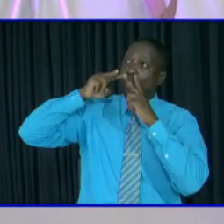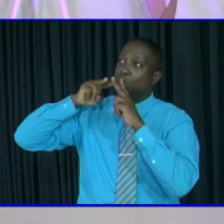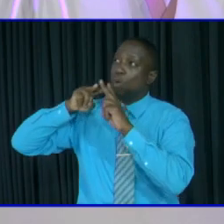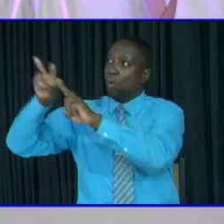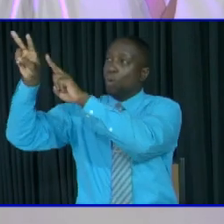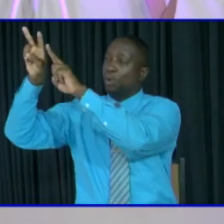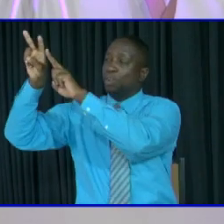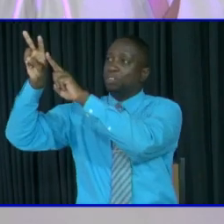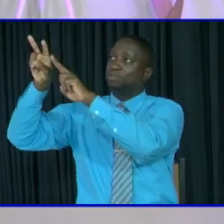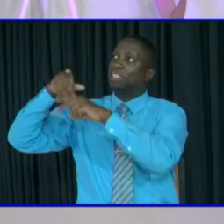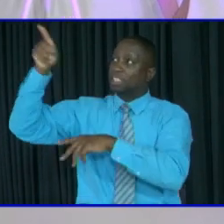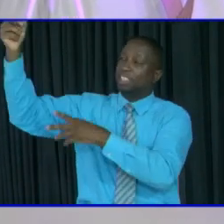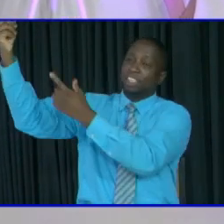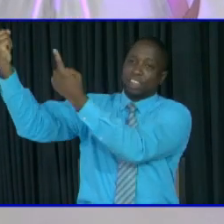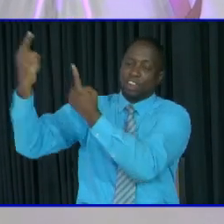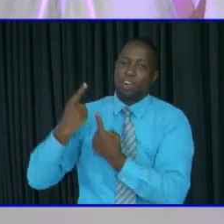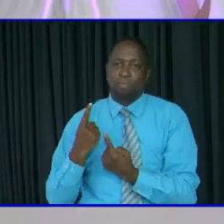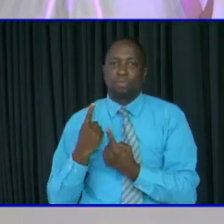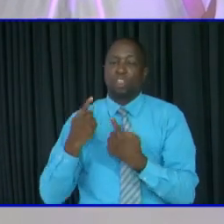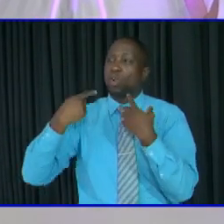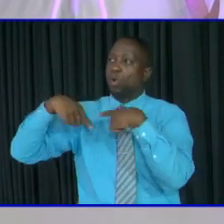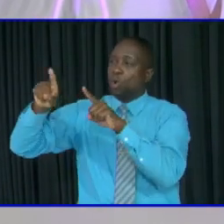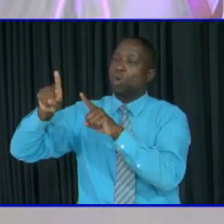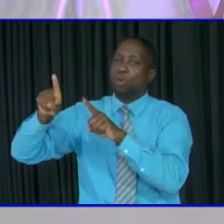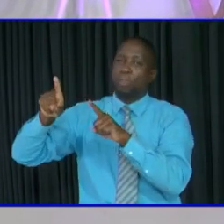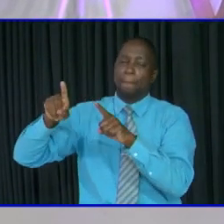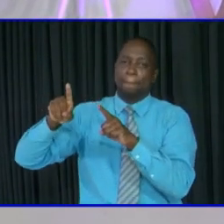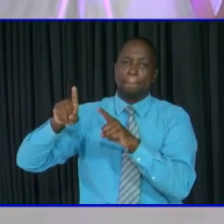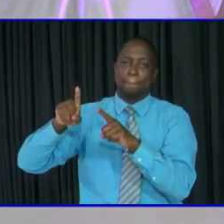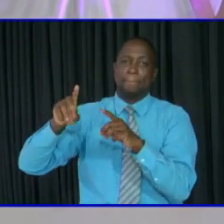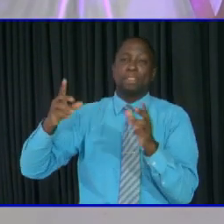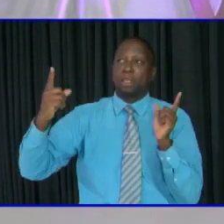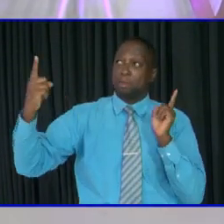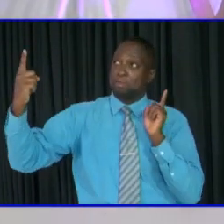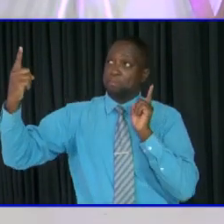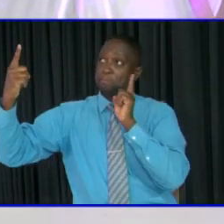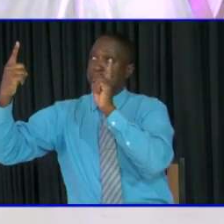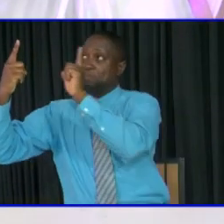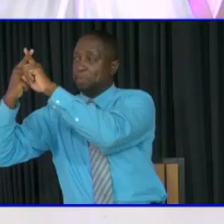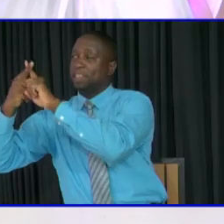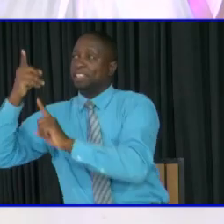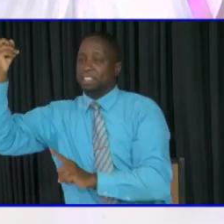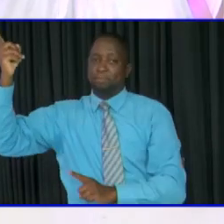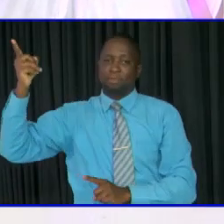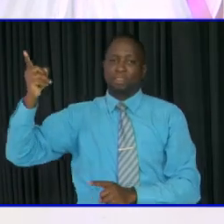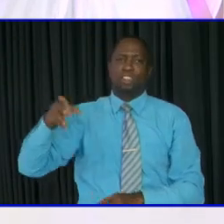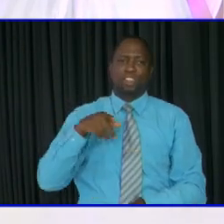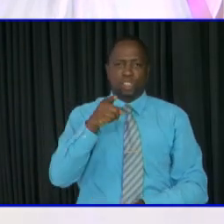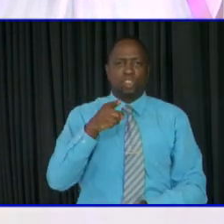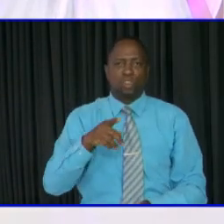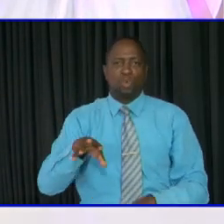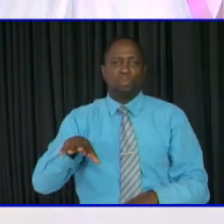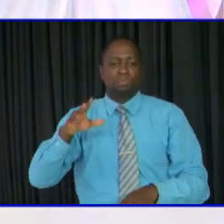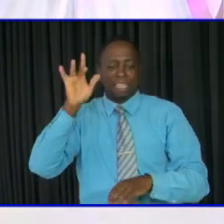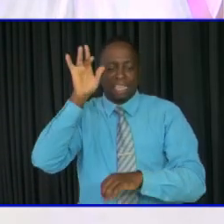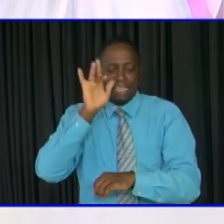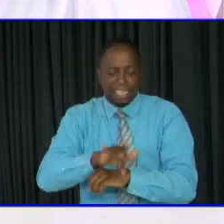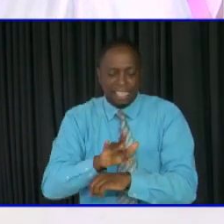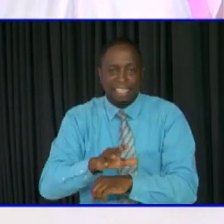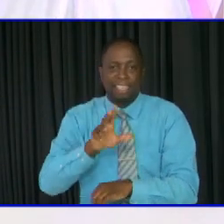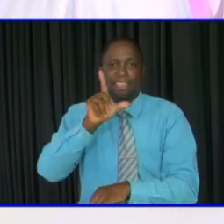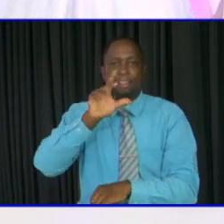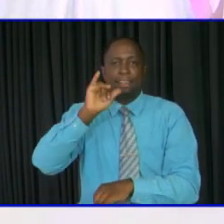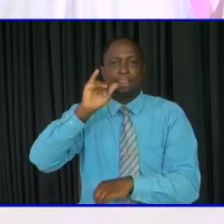cometh. Go ye out to meet him. You're clicking on that link. You're clicking to